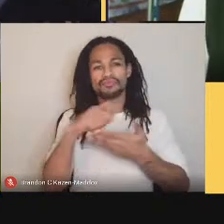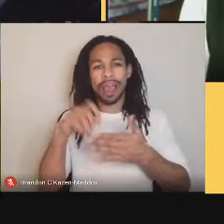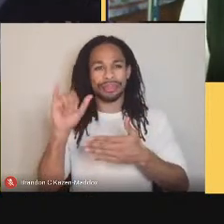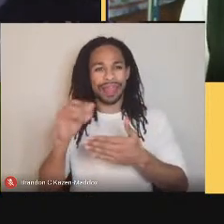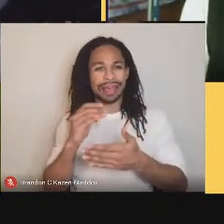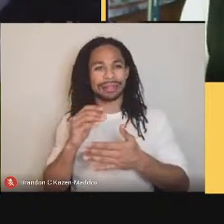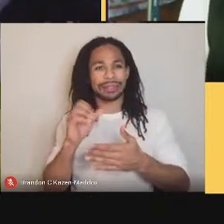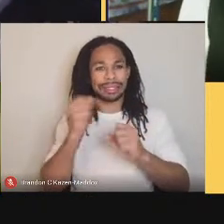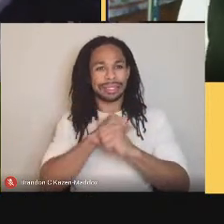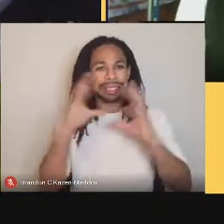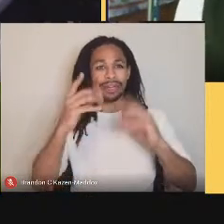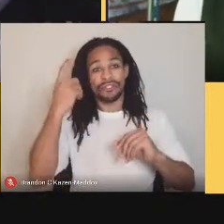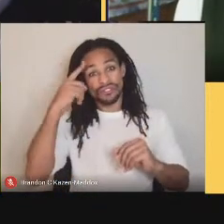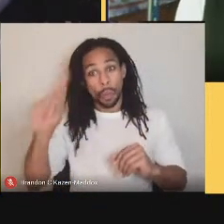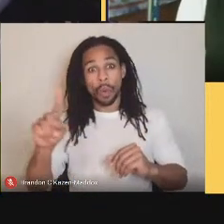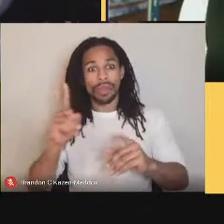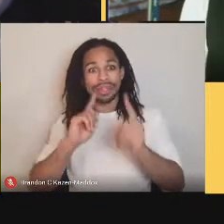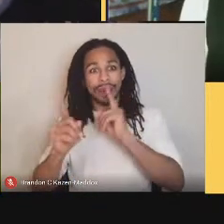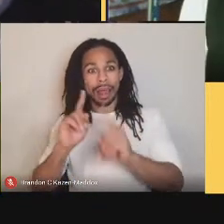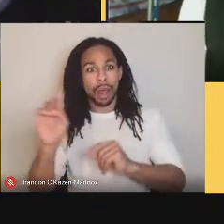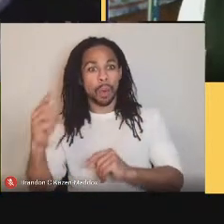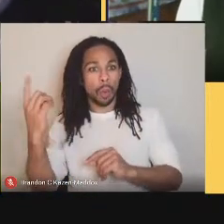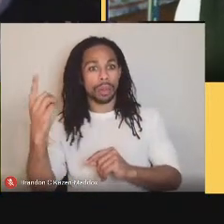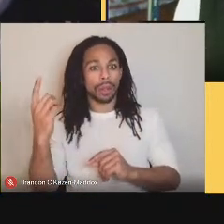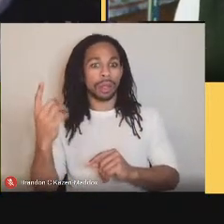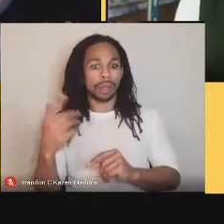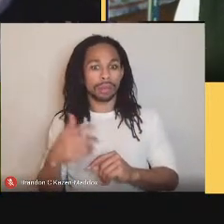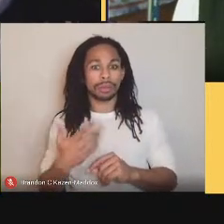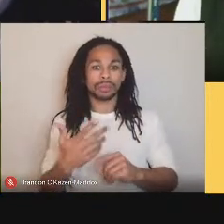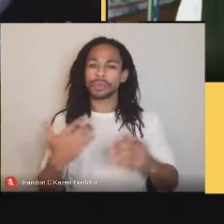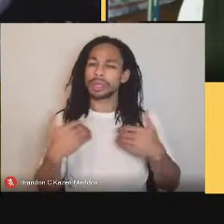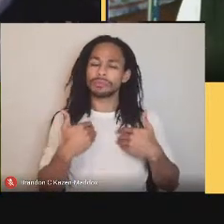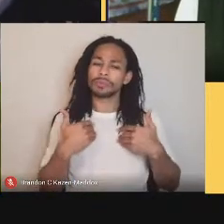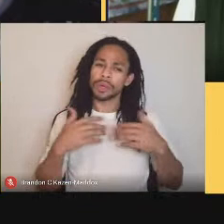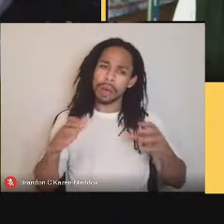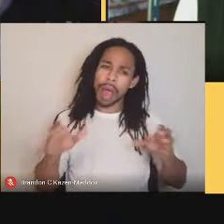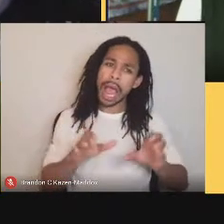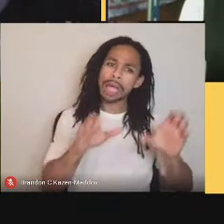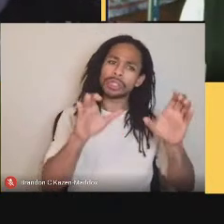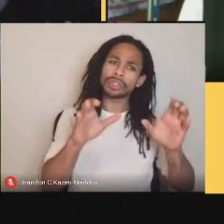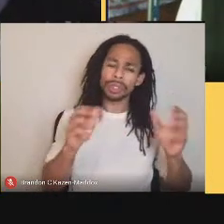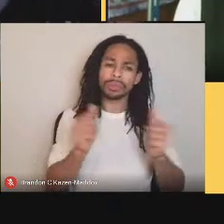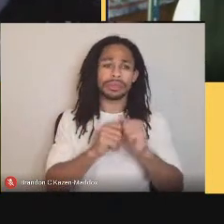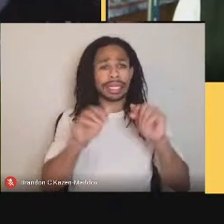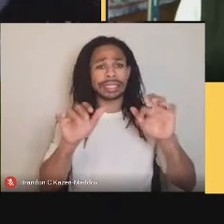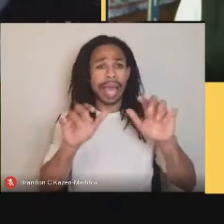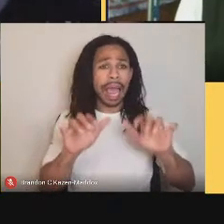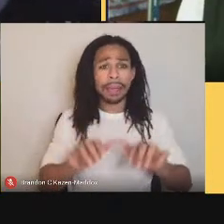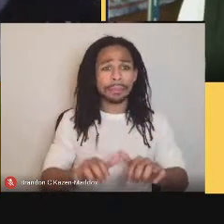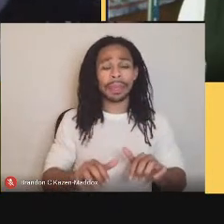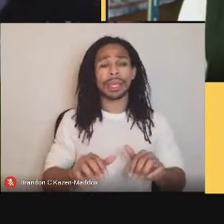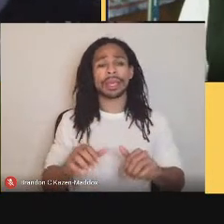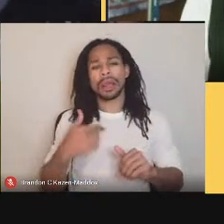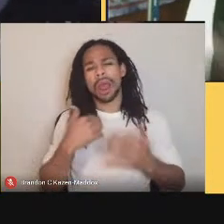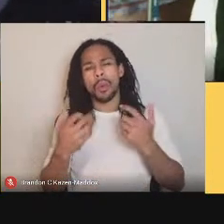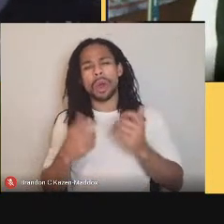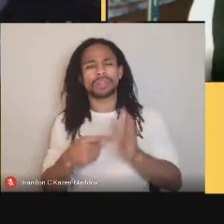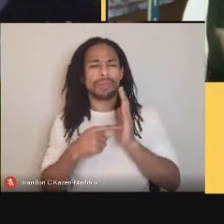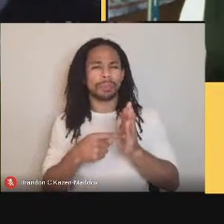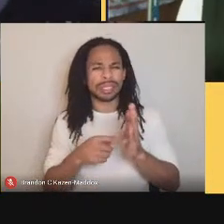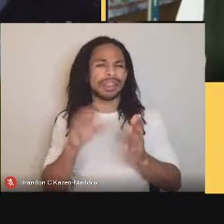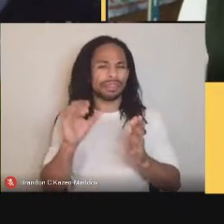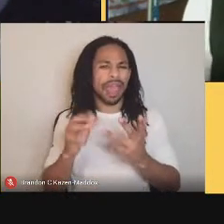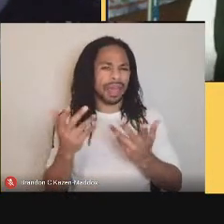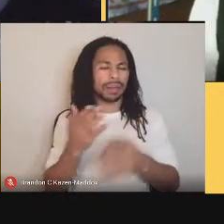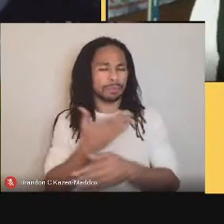in Rose Drive, it's there, but there's slightly more action with him typing on the computer, and I wanted to represent that musically. Whereas